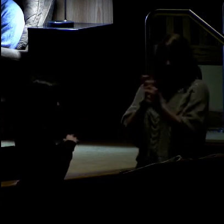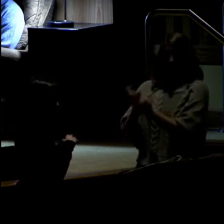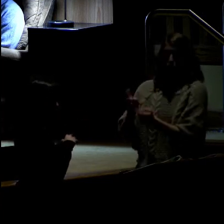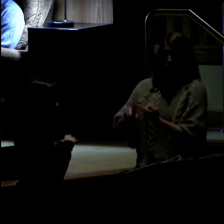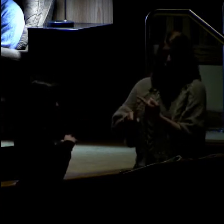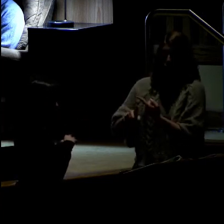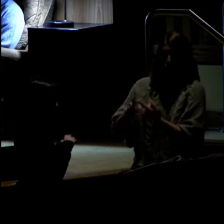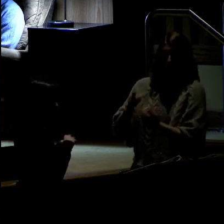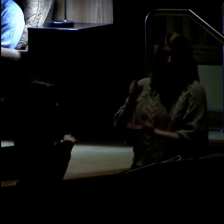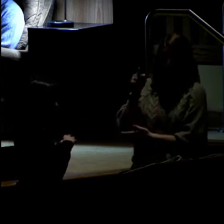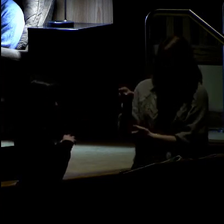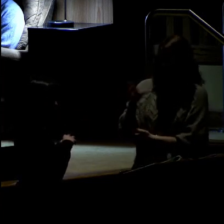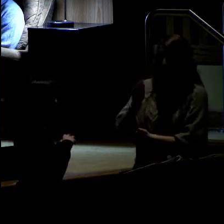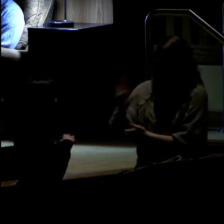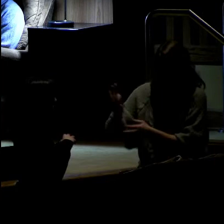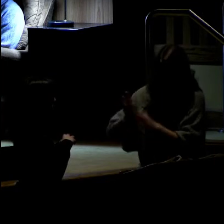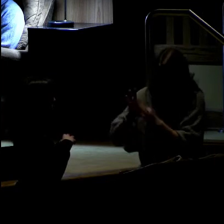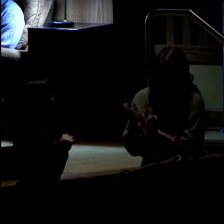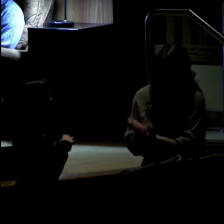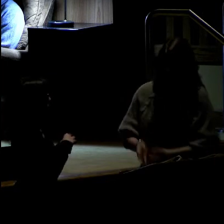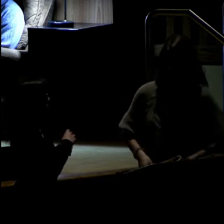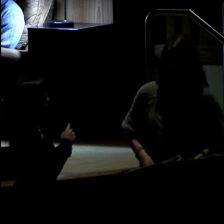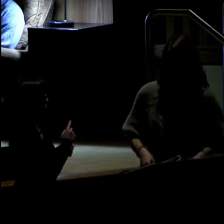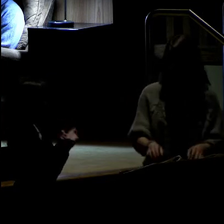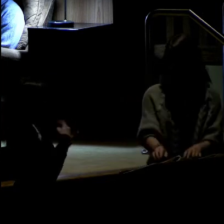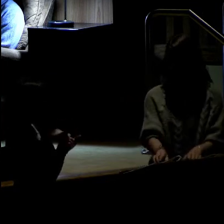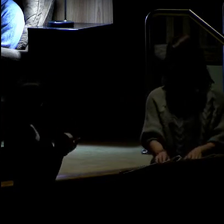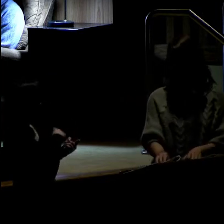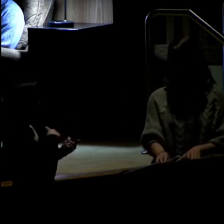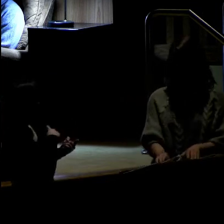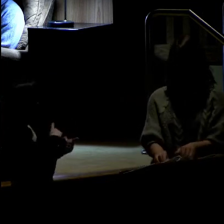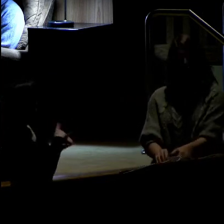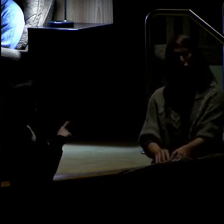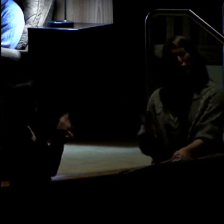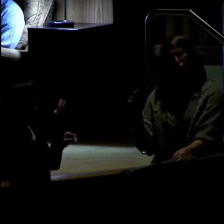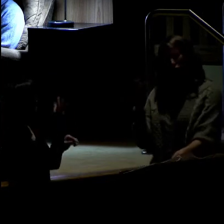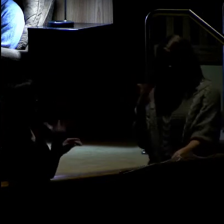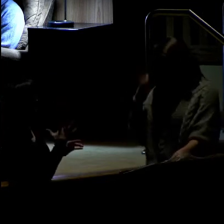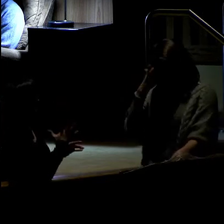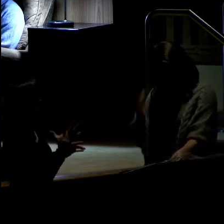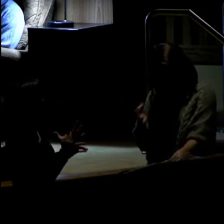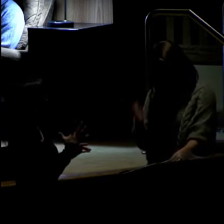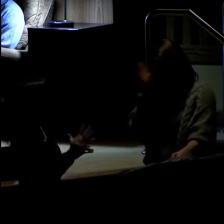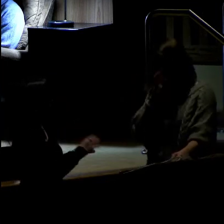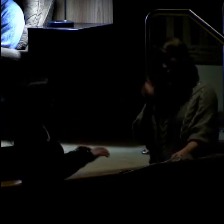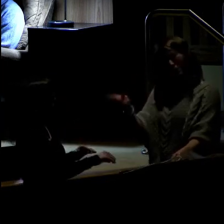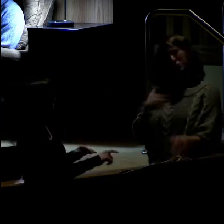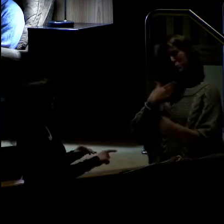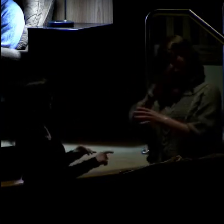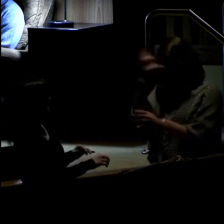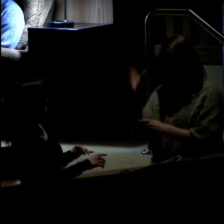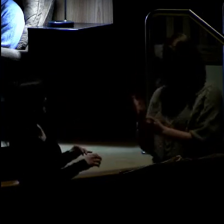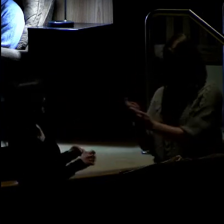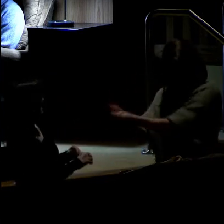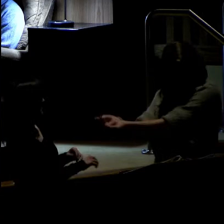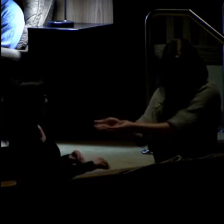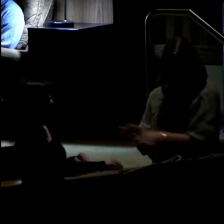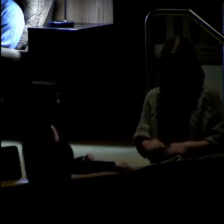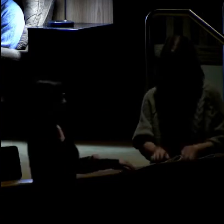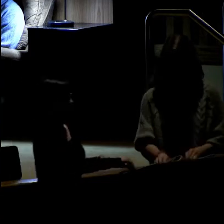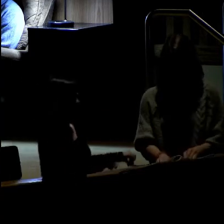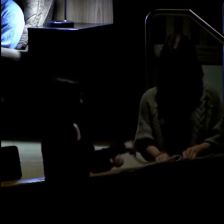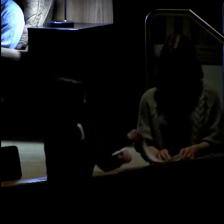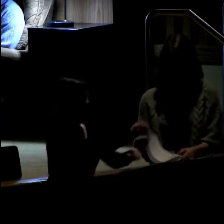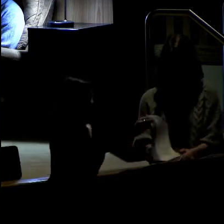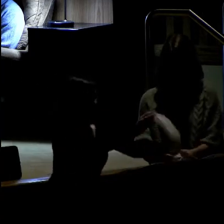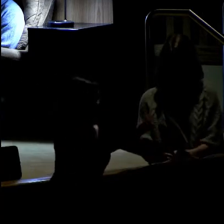given to you and your family. To us? But Pastor... No. Here, it's settled. God bless you and have a Merry Christmas.